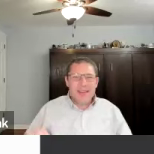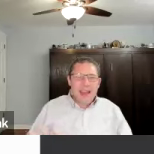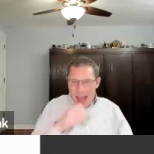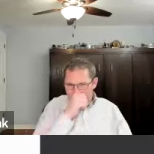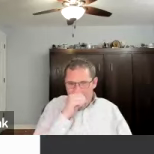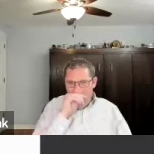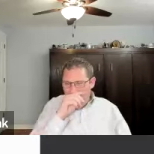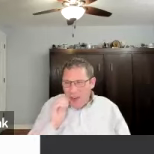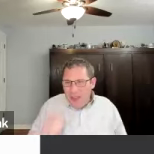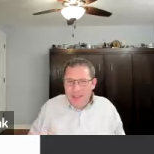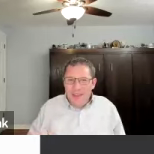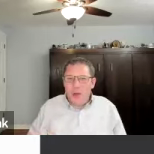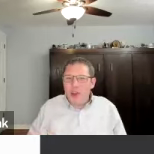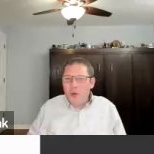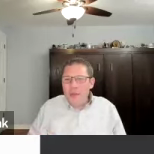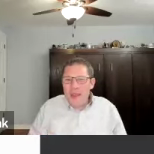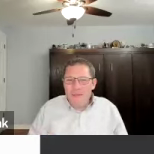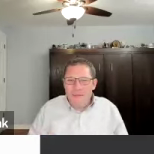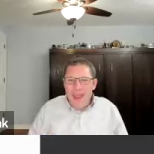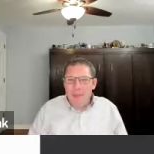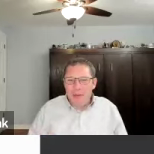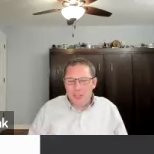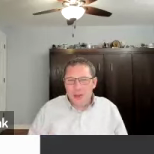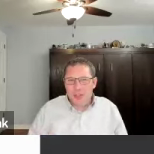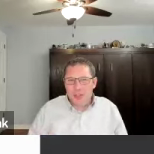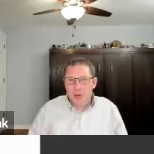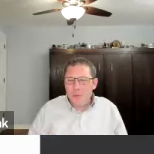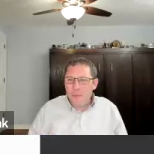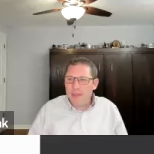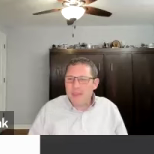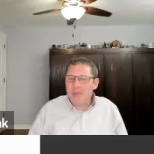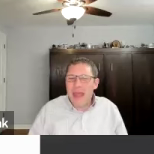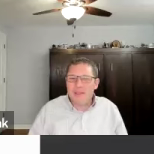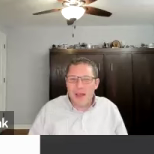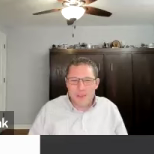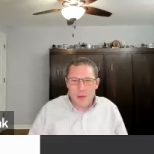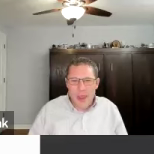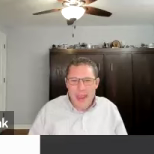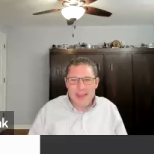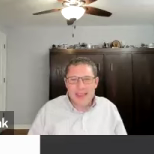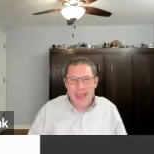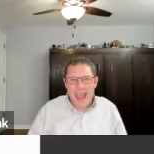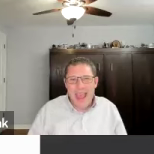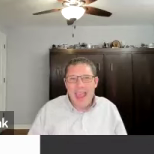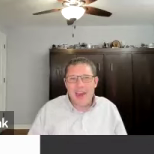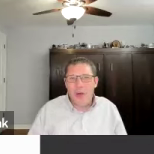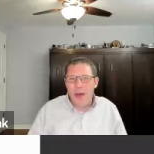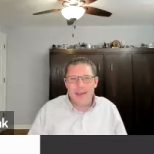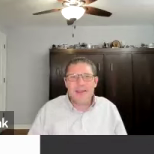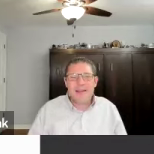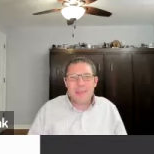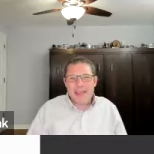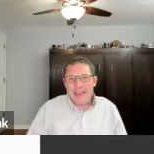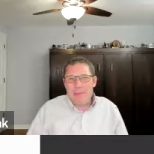upset. I think one of the other things, you don't want to be vague about your issue, but at the same time, it's also okay to say, hey, you